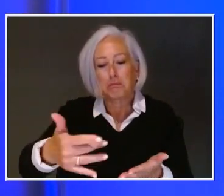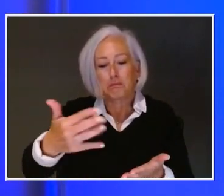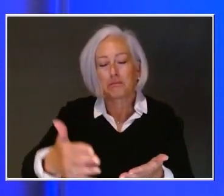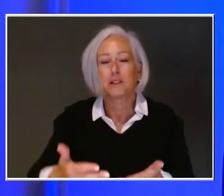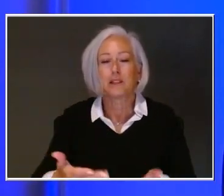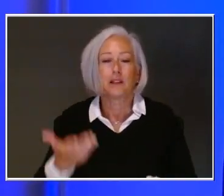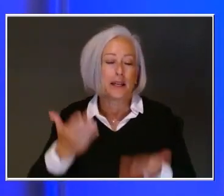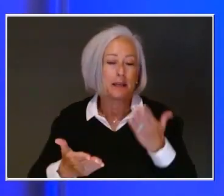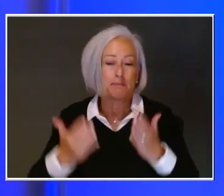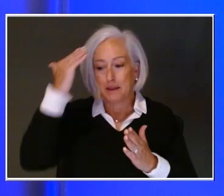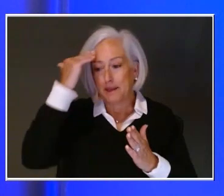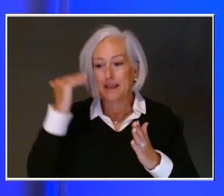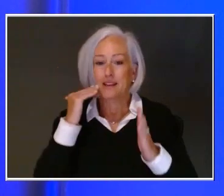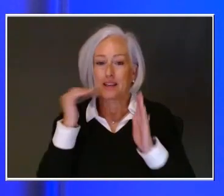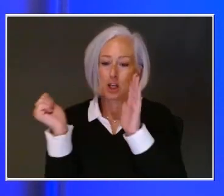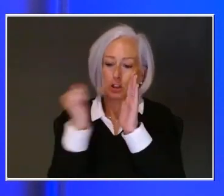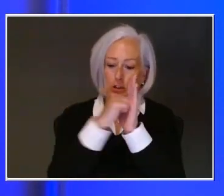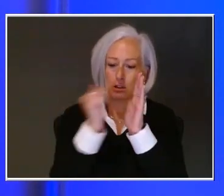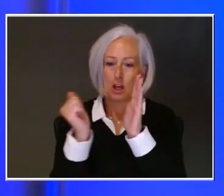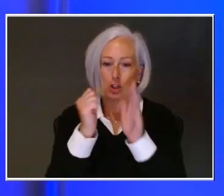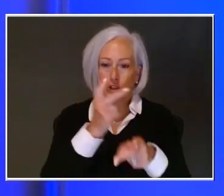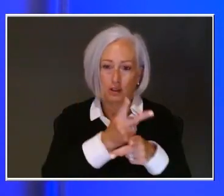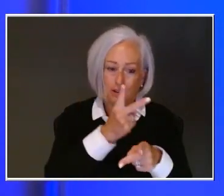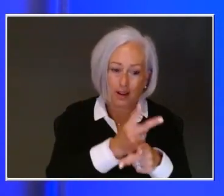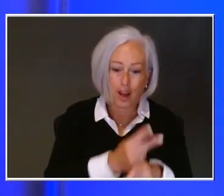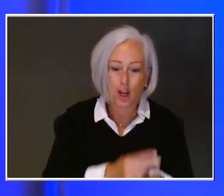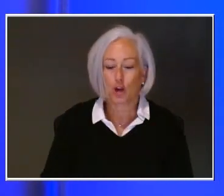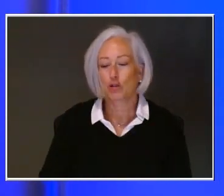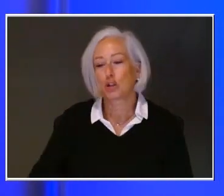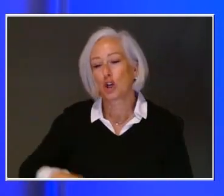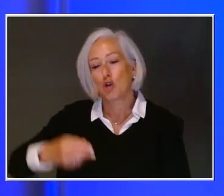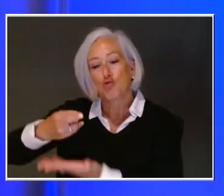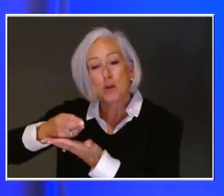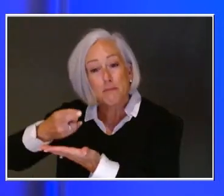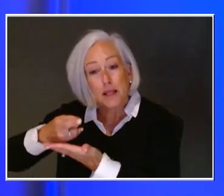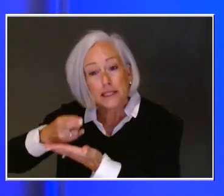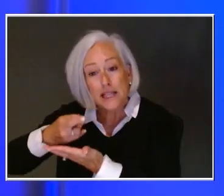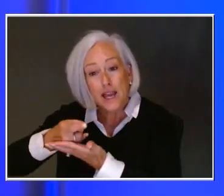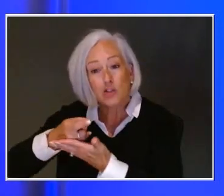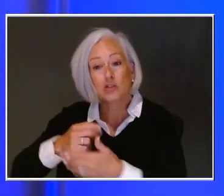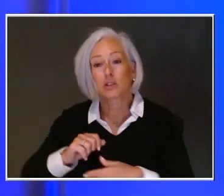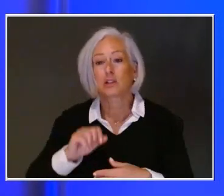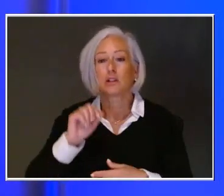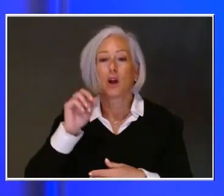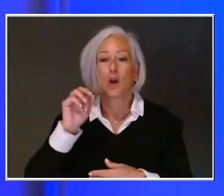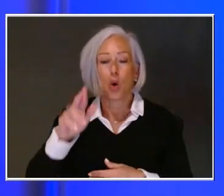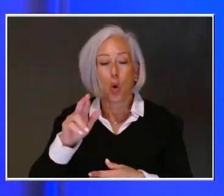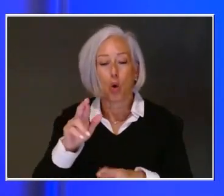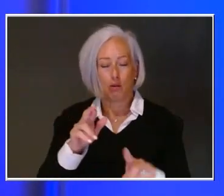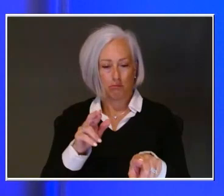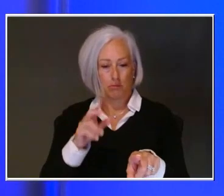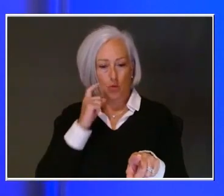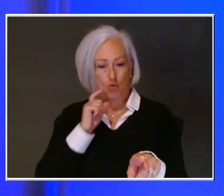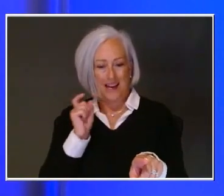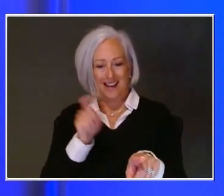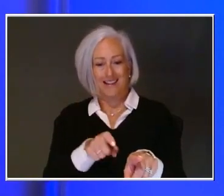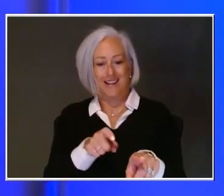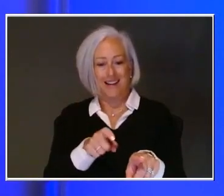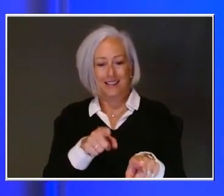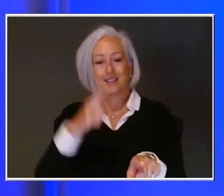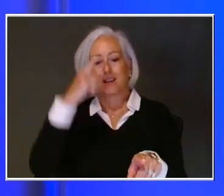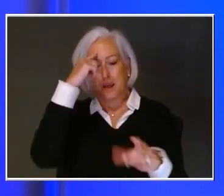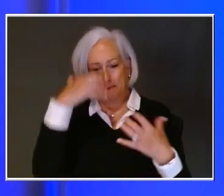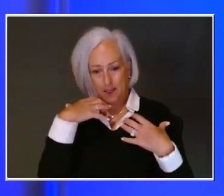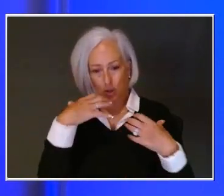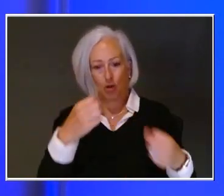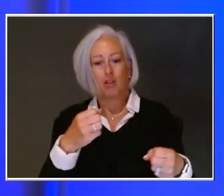care or rehabilitation or recognizing the mental aspects that